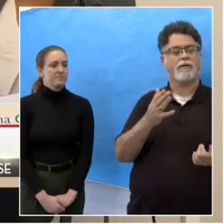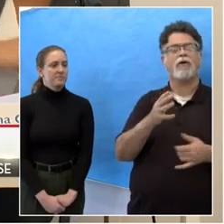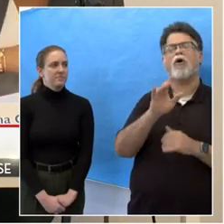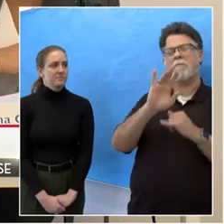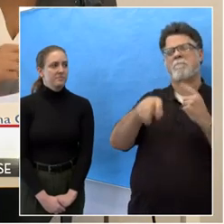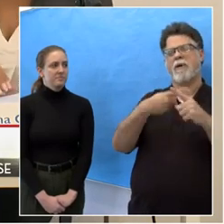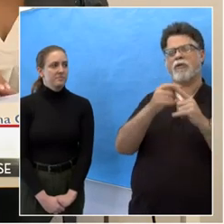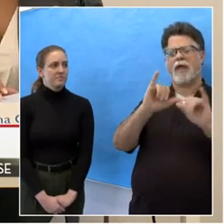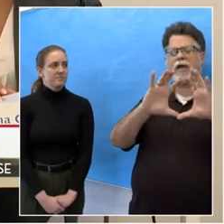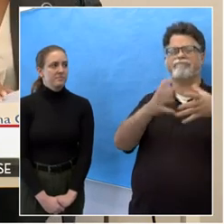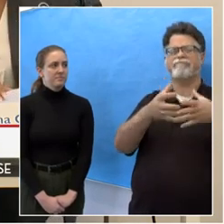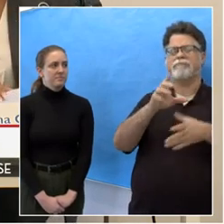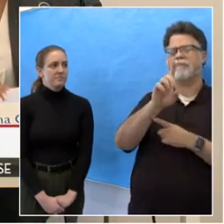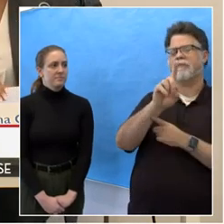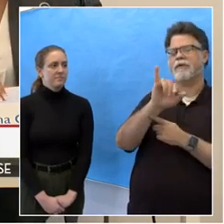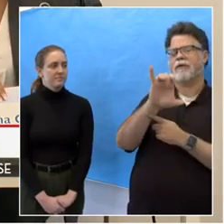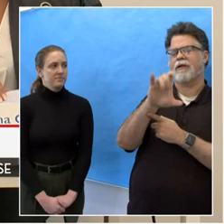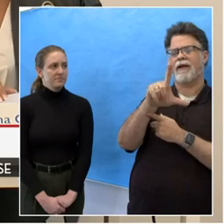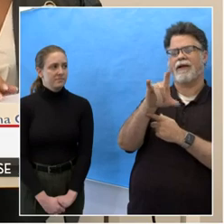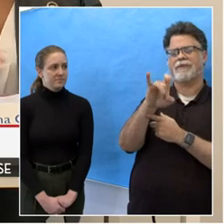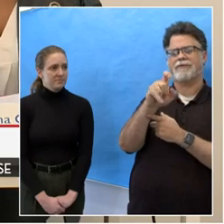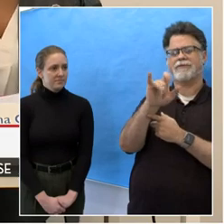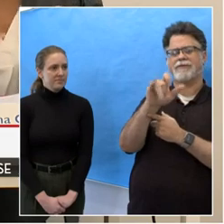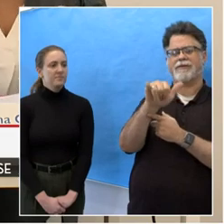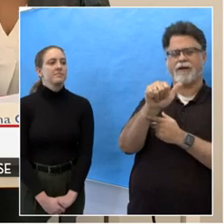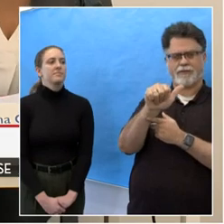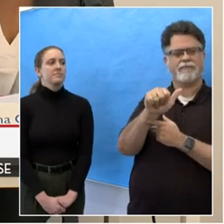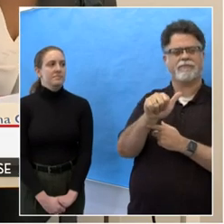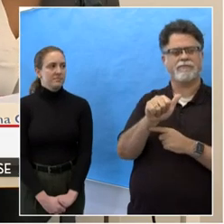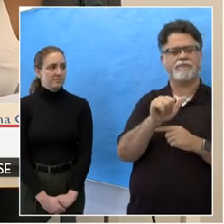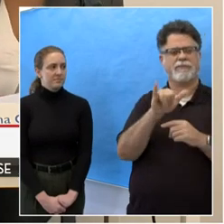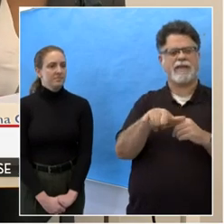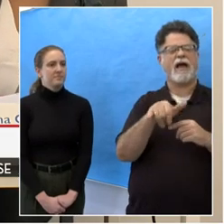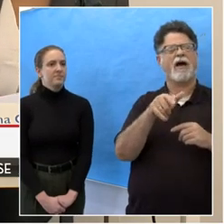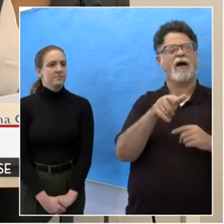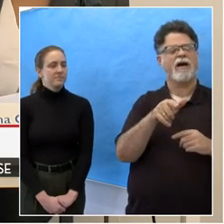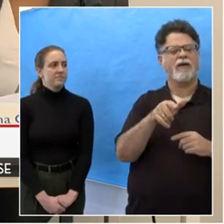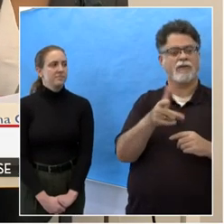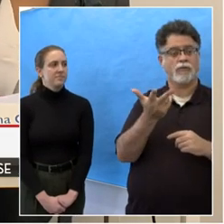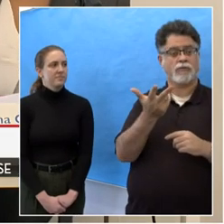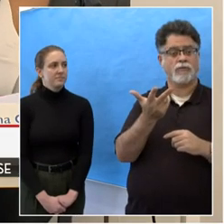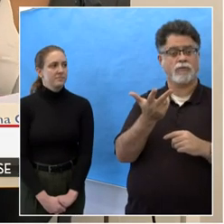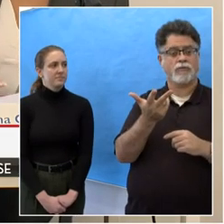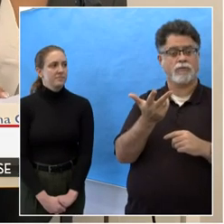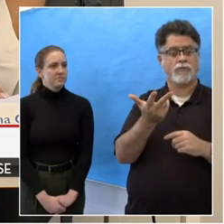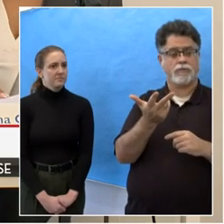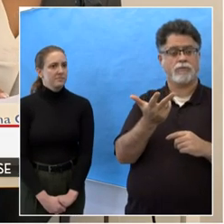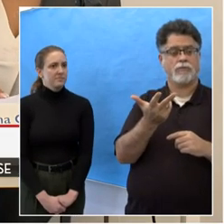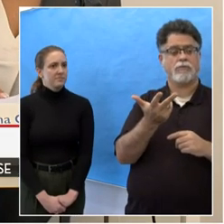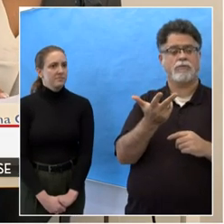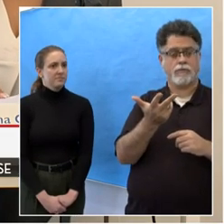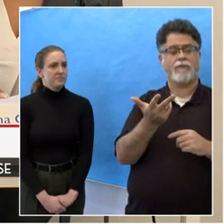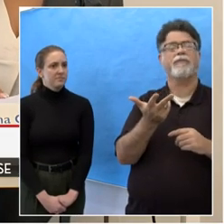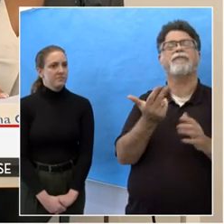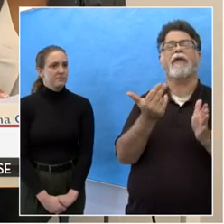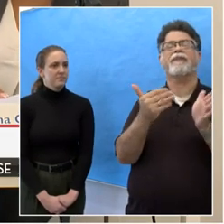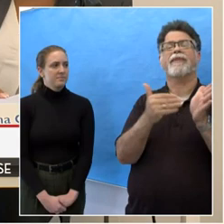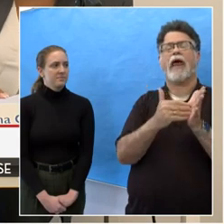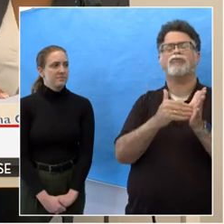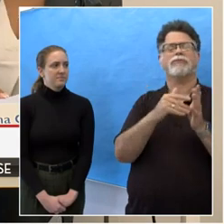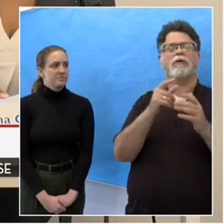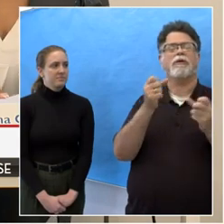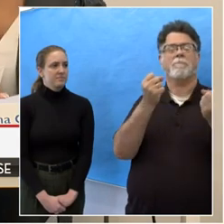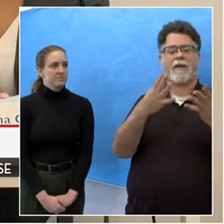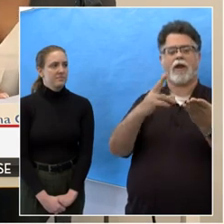12,034 educators have registered for this training, and over 10,000 educators have completed the training. And so Thank